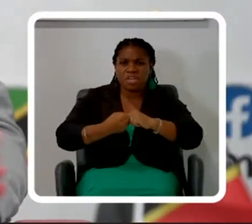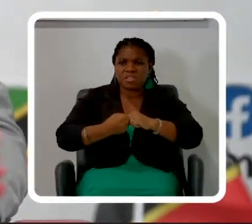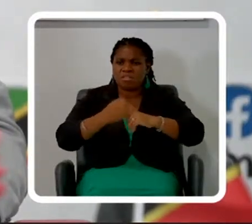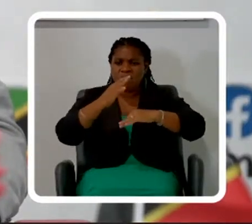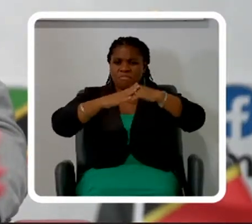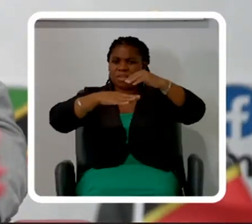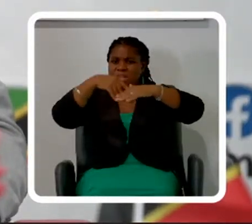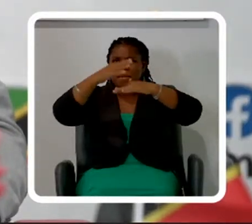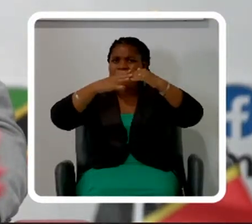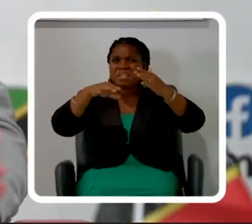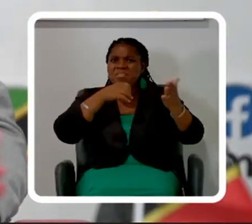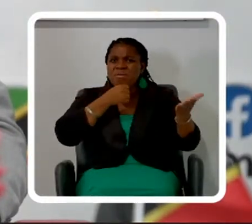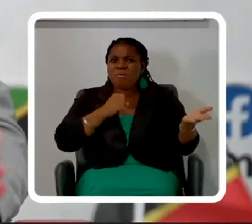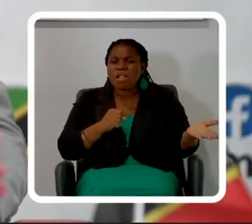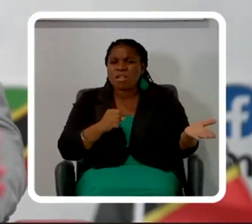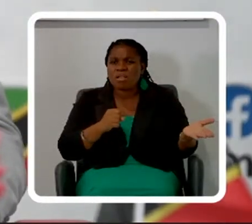dilapidated.